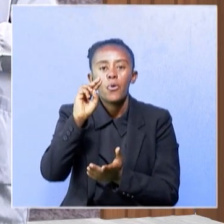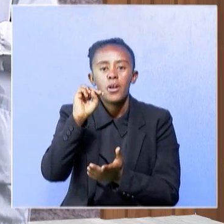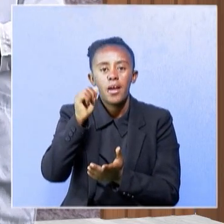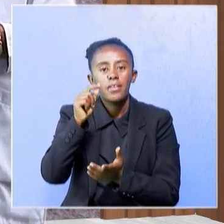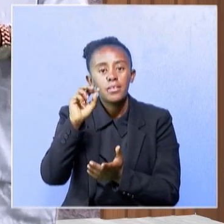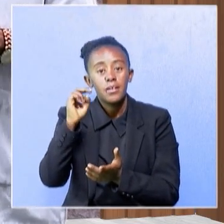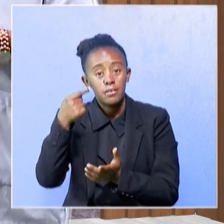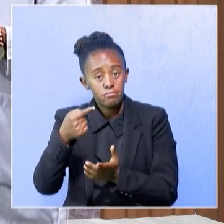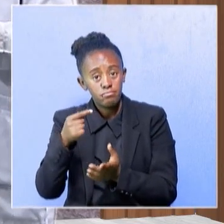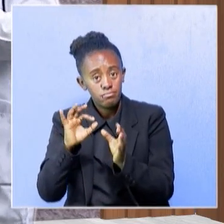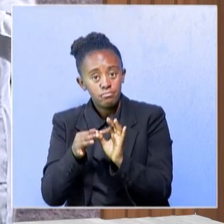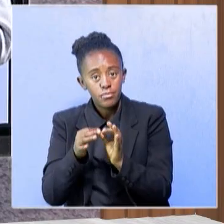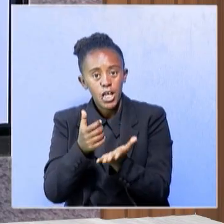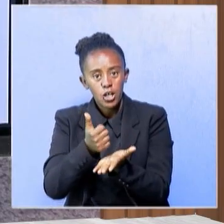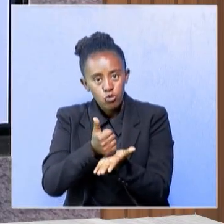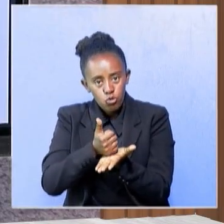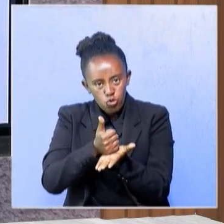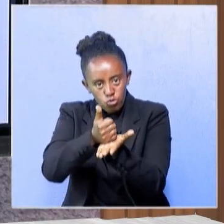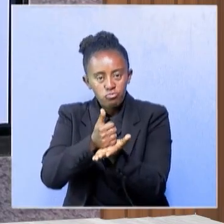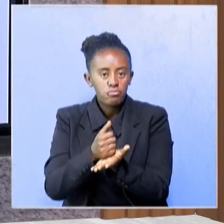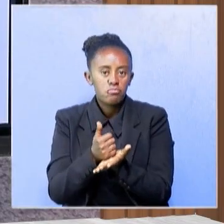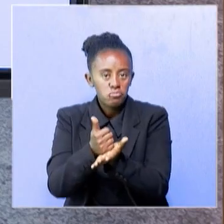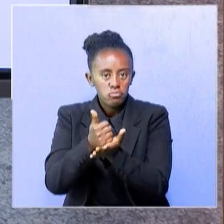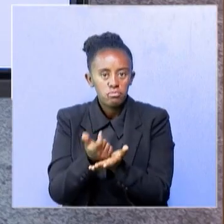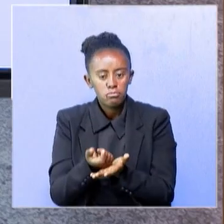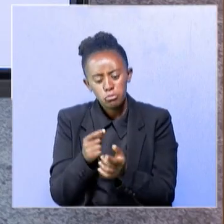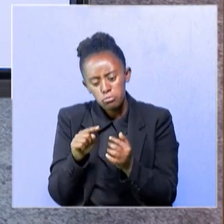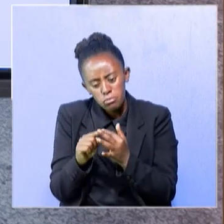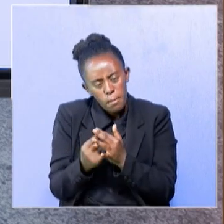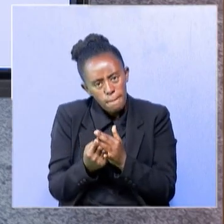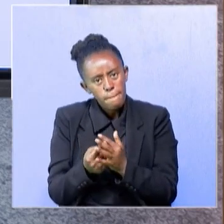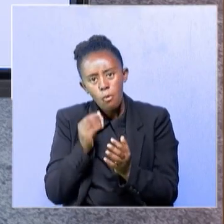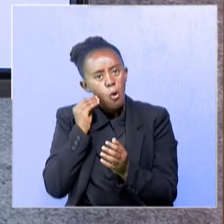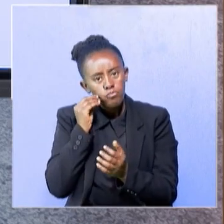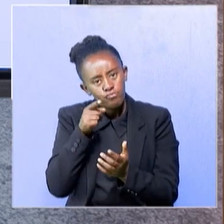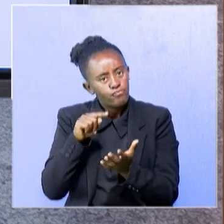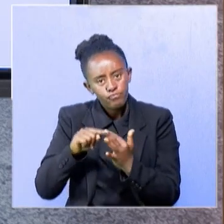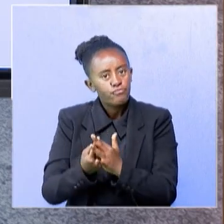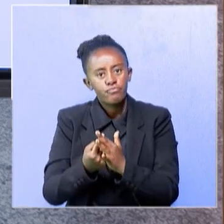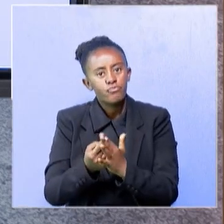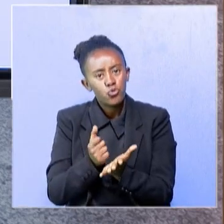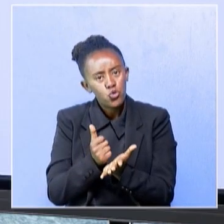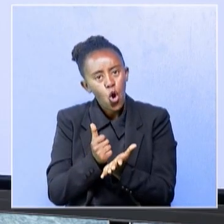Good, donating. Donating again begins from the scratch at home. Yeah.